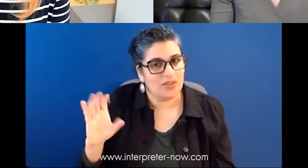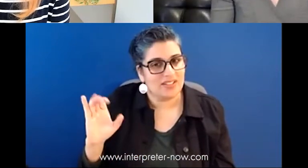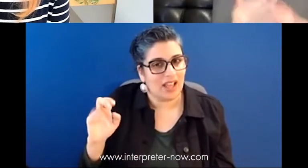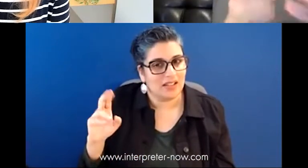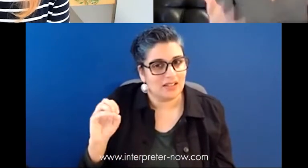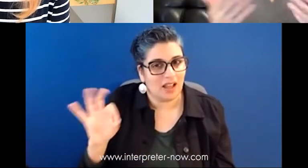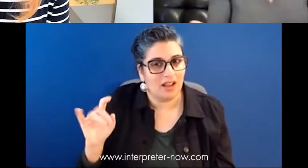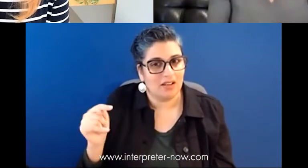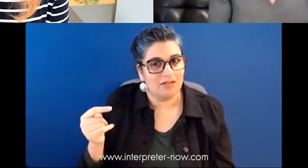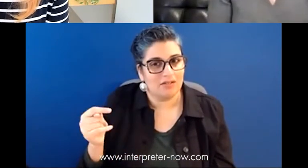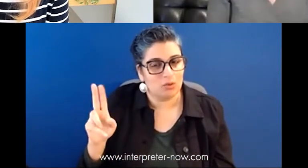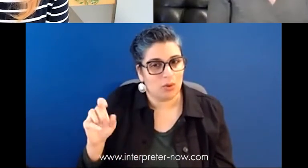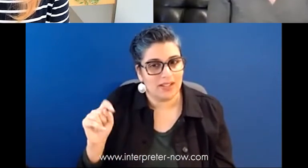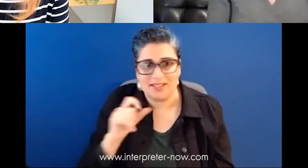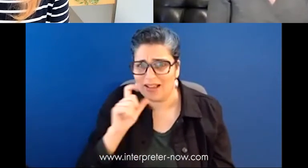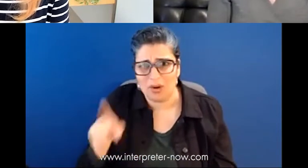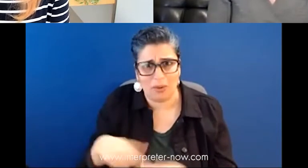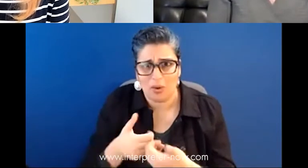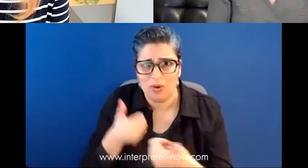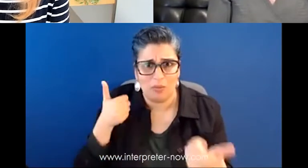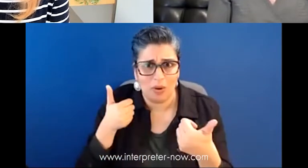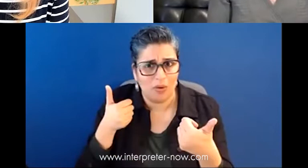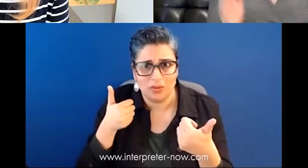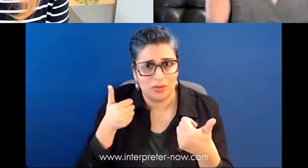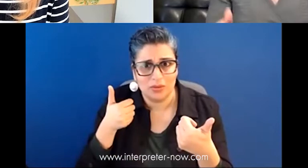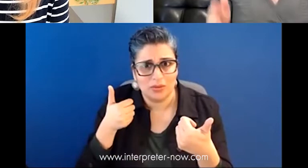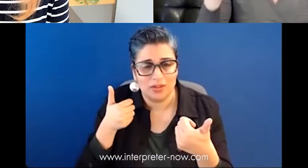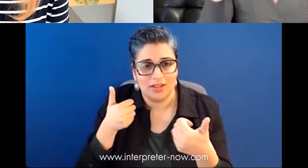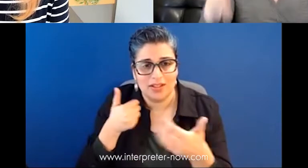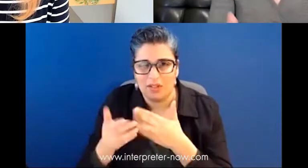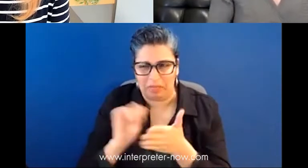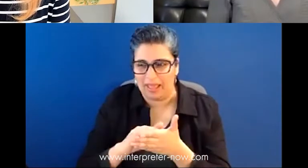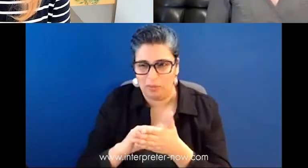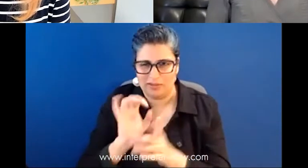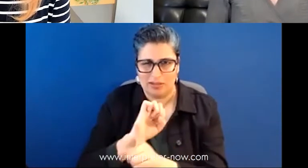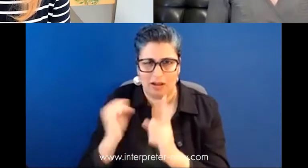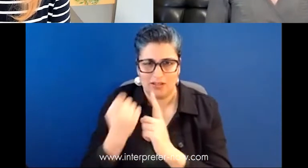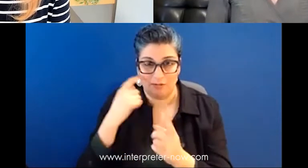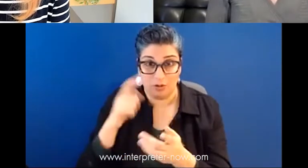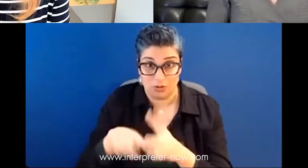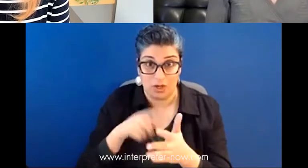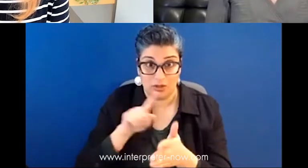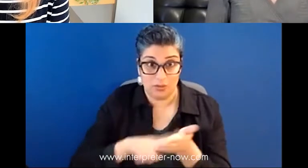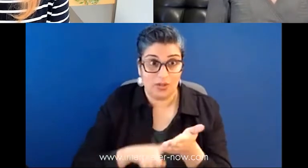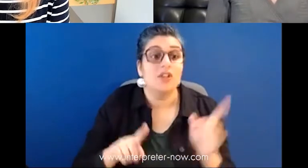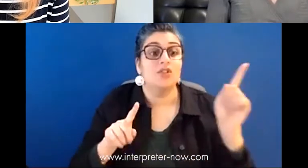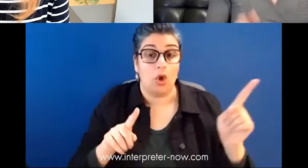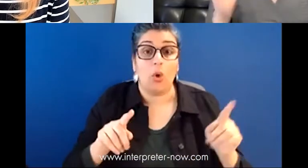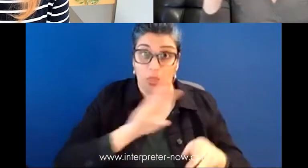work, even though that was the context in which we started this research. So visit socos.org